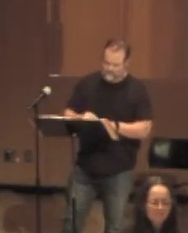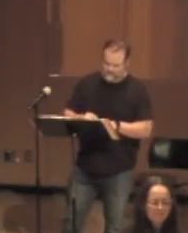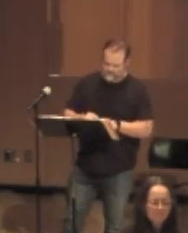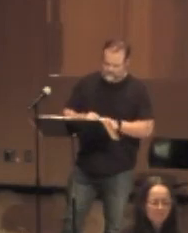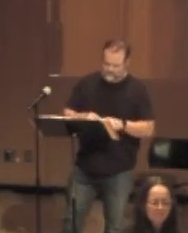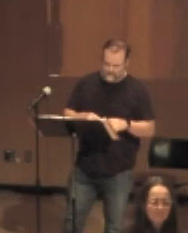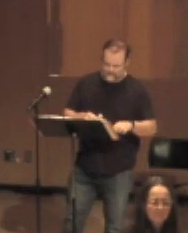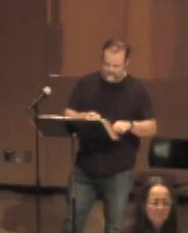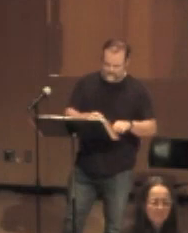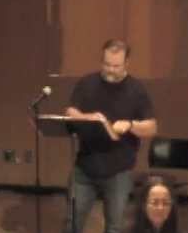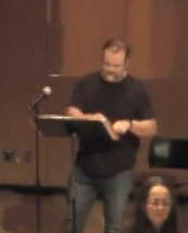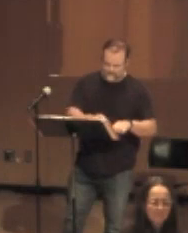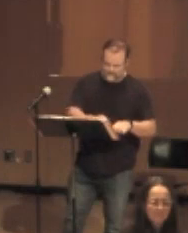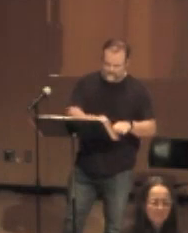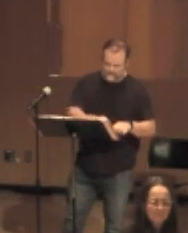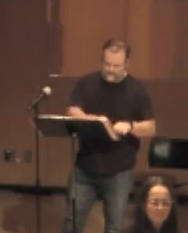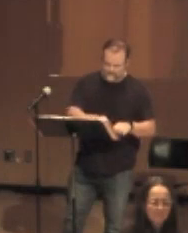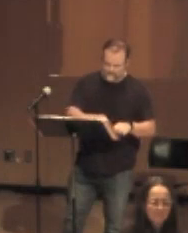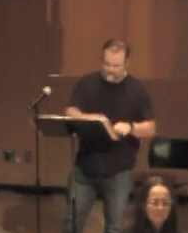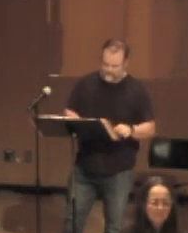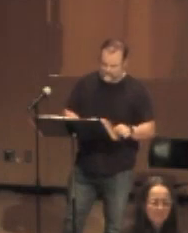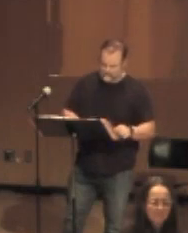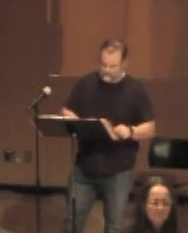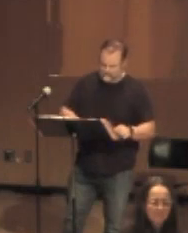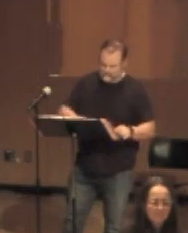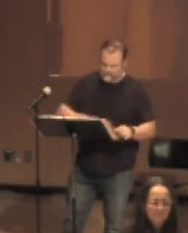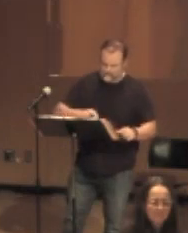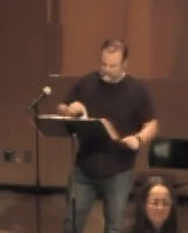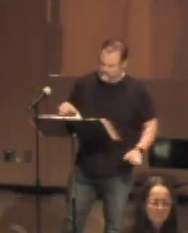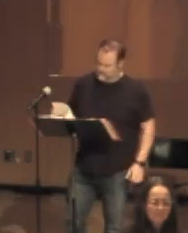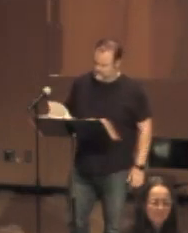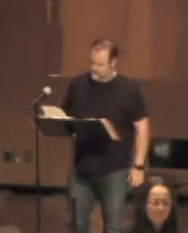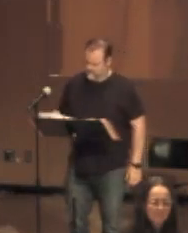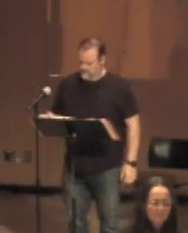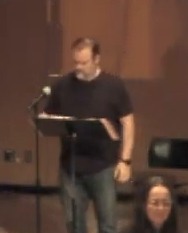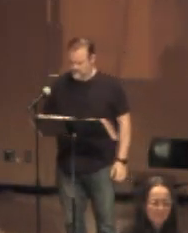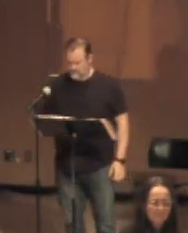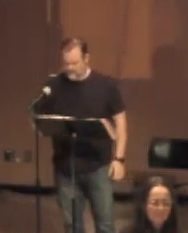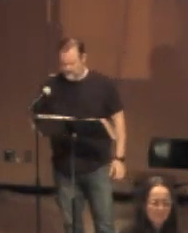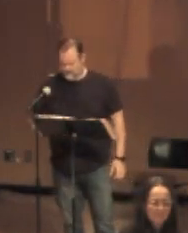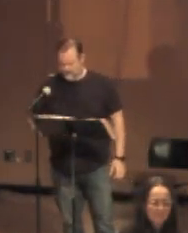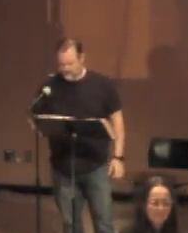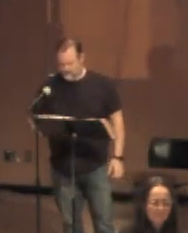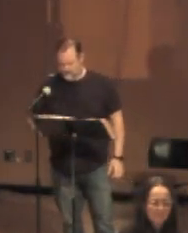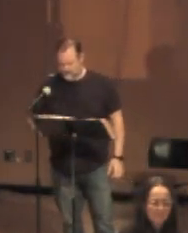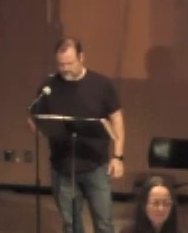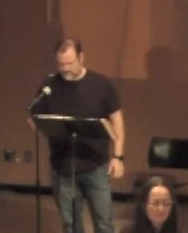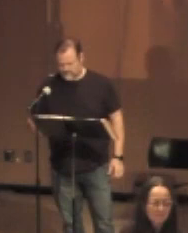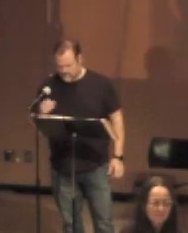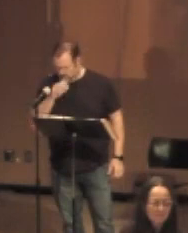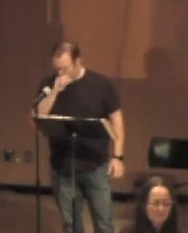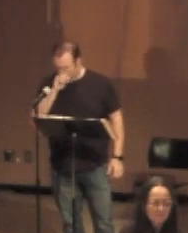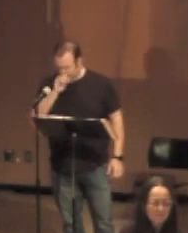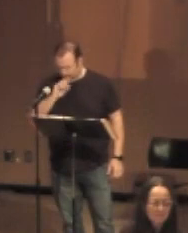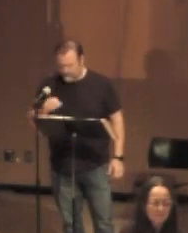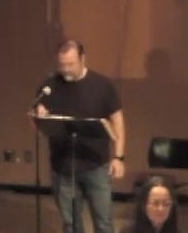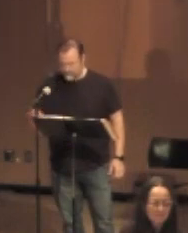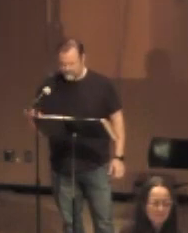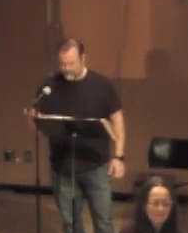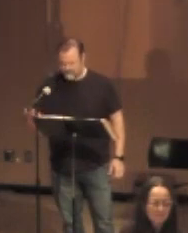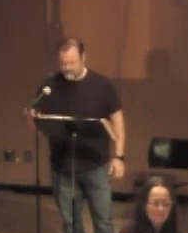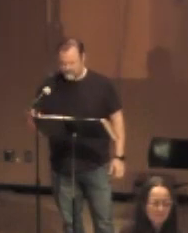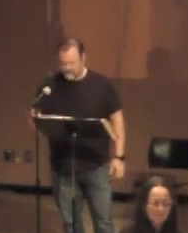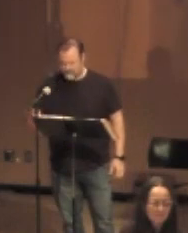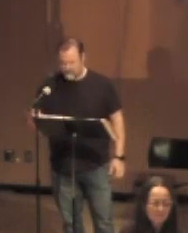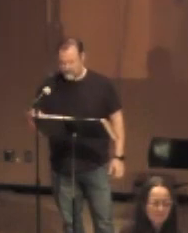that long that that's what he said that's what he I'm sure she hadn't but that nothing can be done sometimes that's how